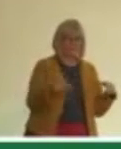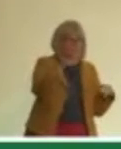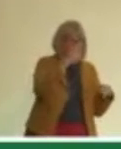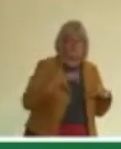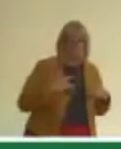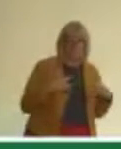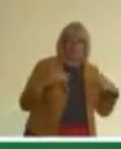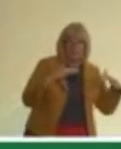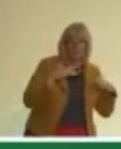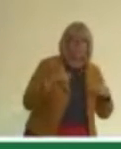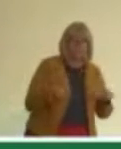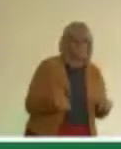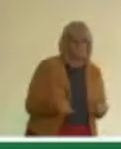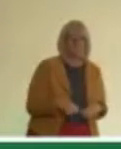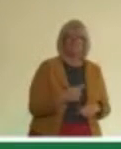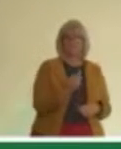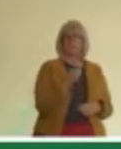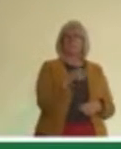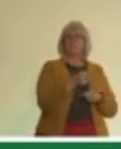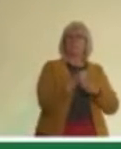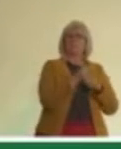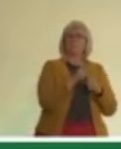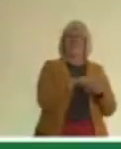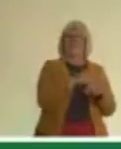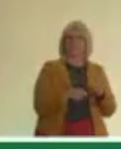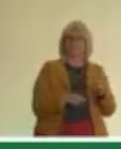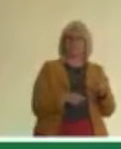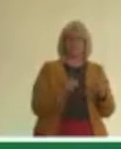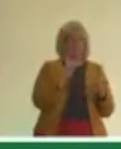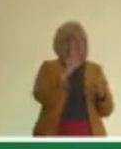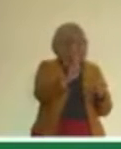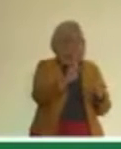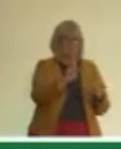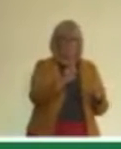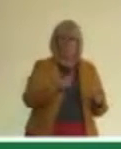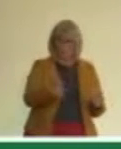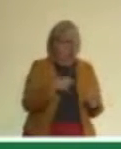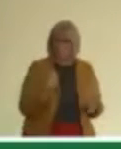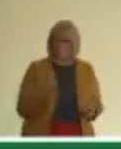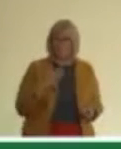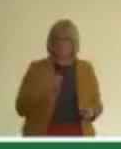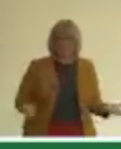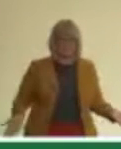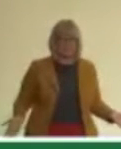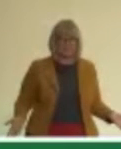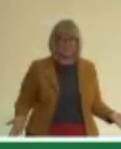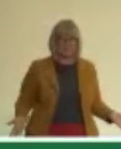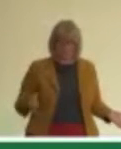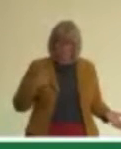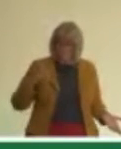election is coming, but friends, we're ready. I know. Thank you. We are ready.